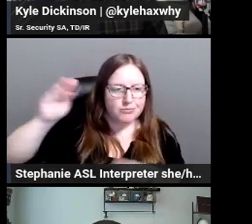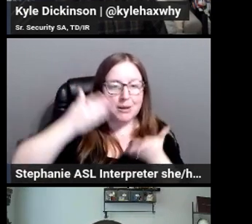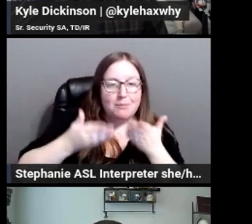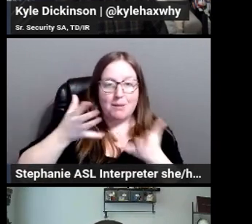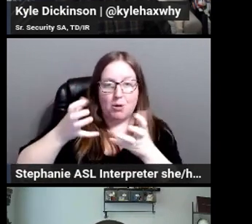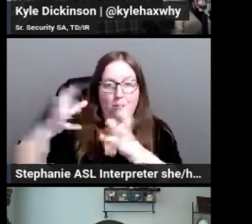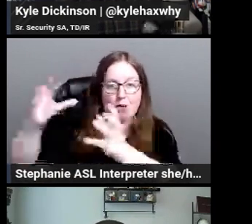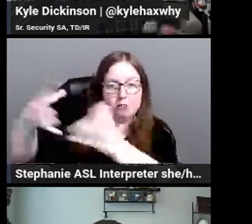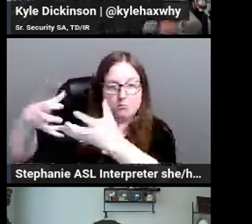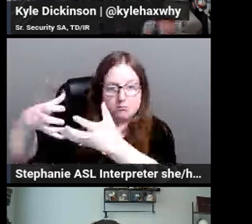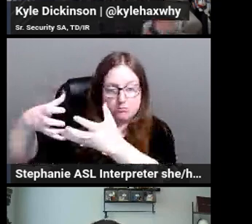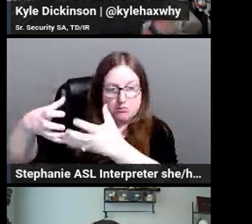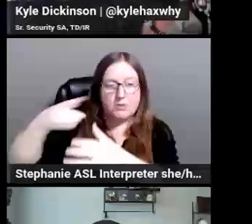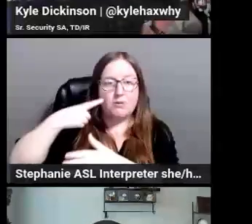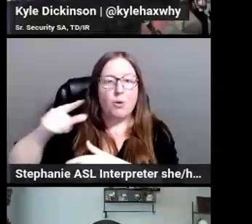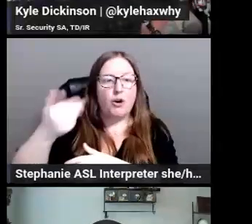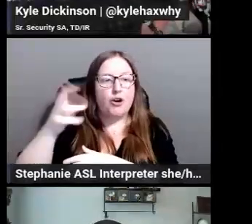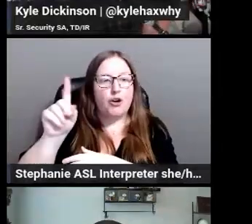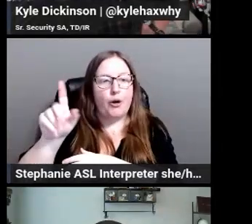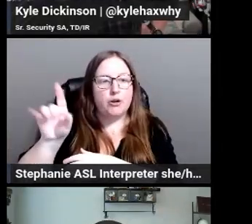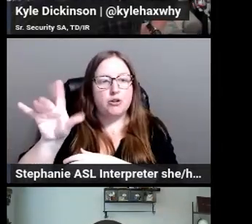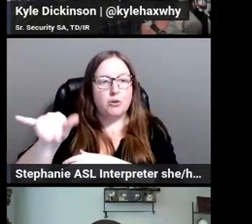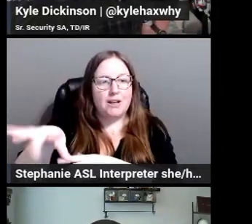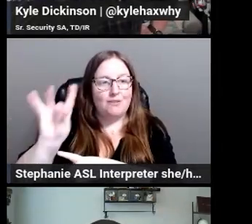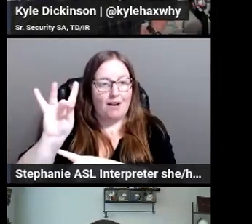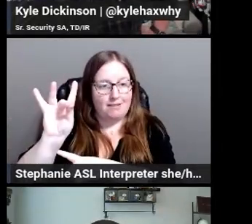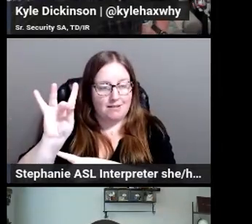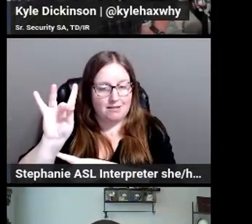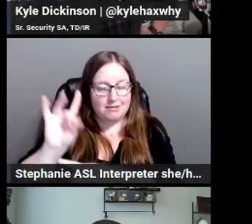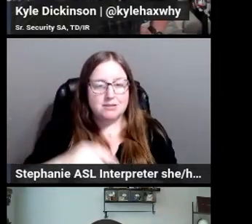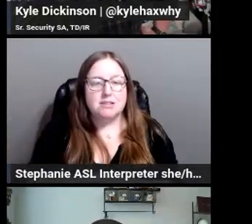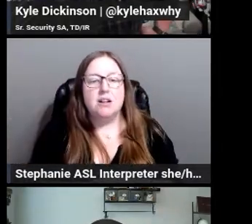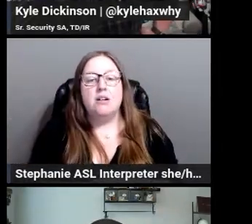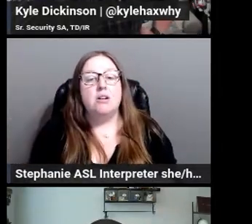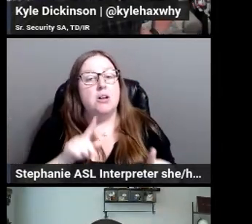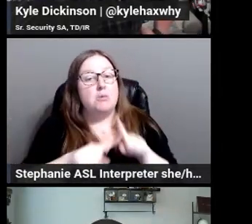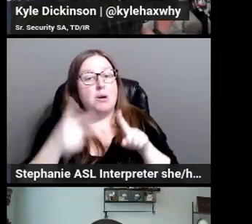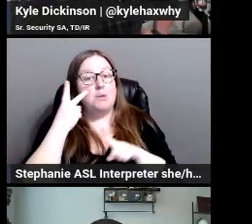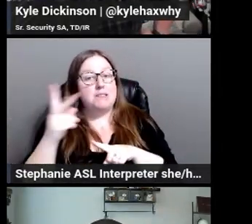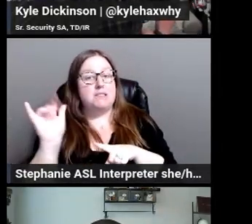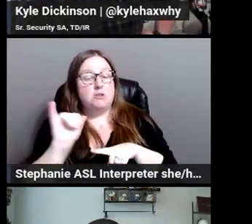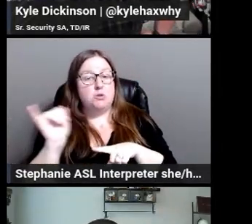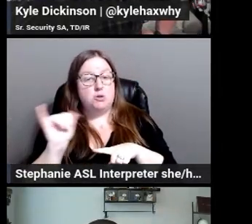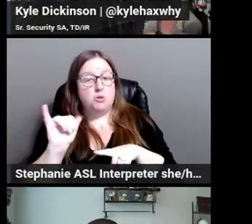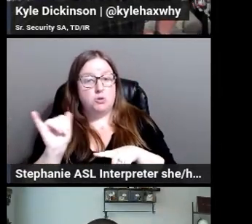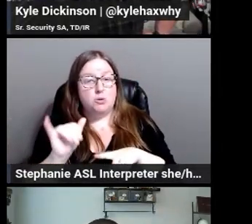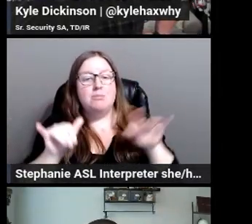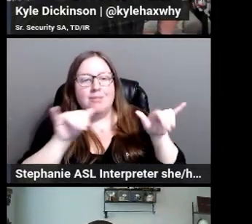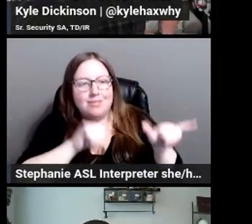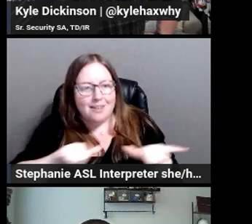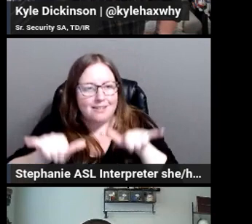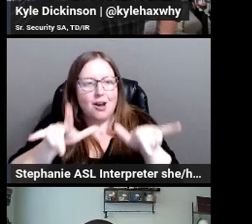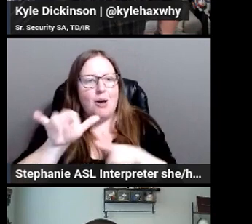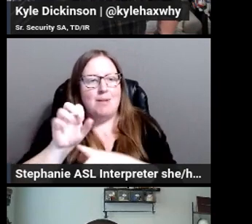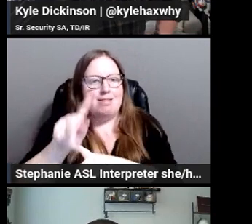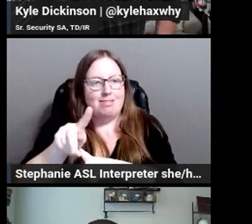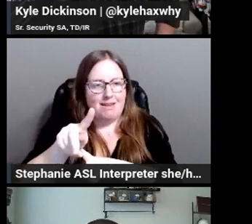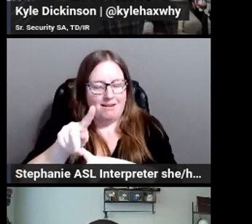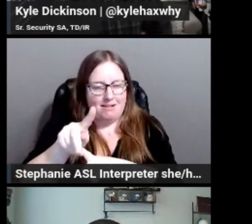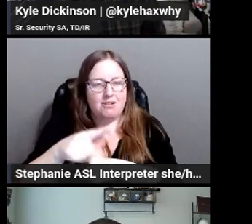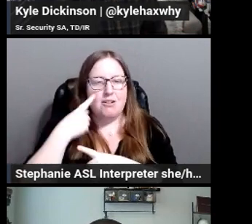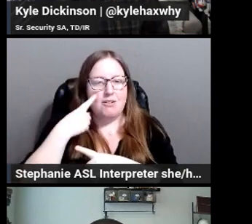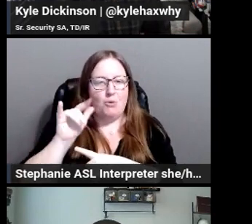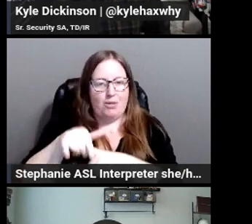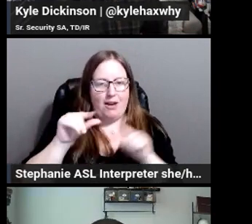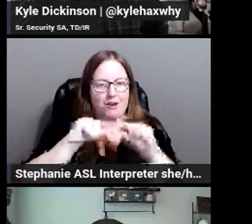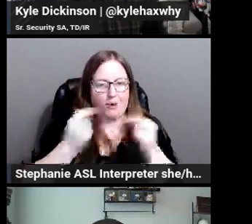group the different guard duty findings here. But we also see the common link that even created this finding group,